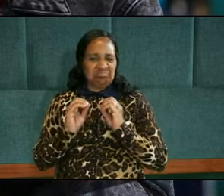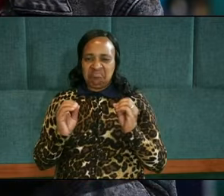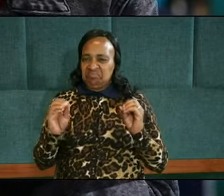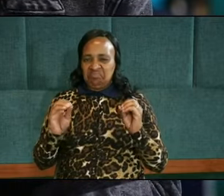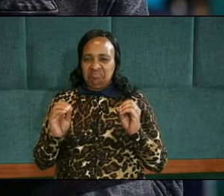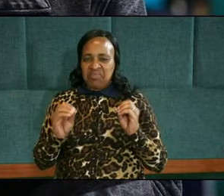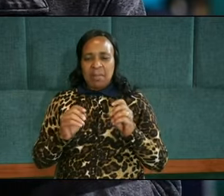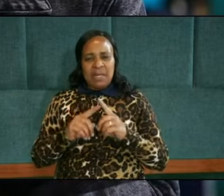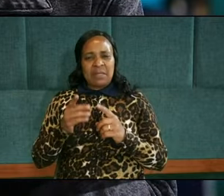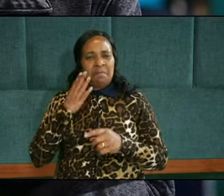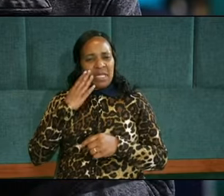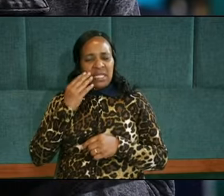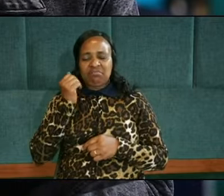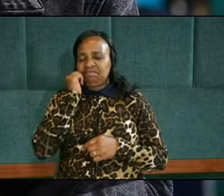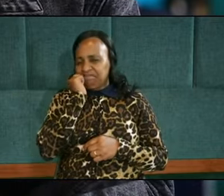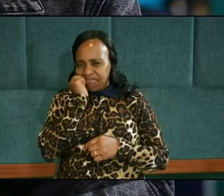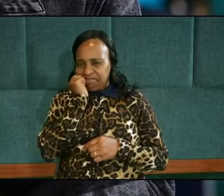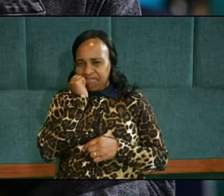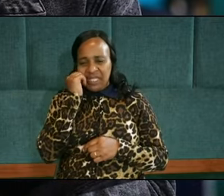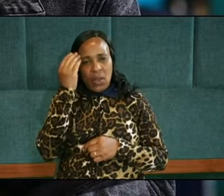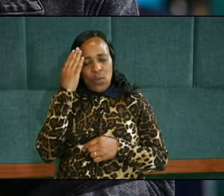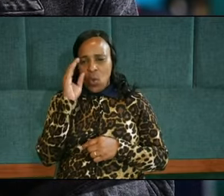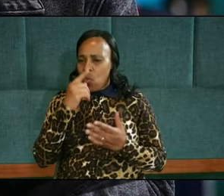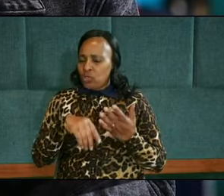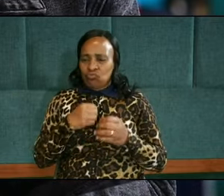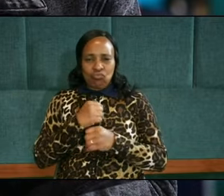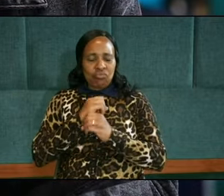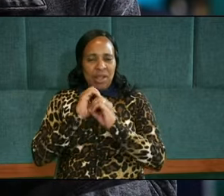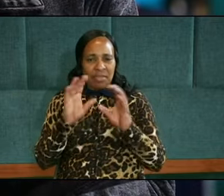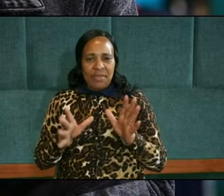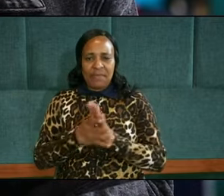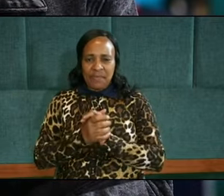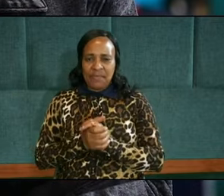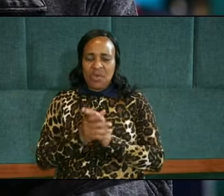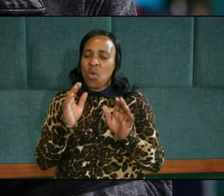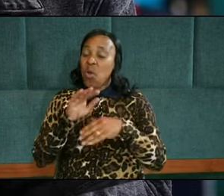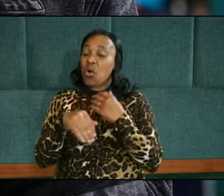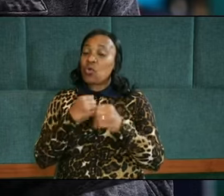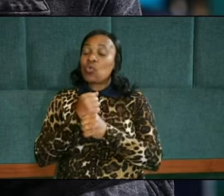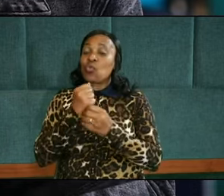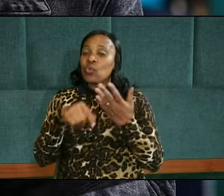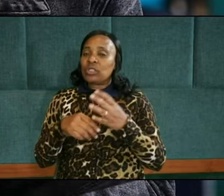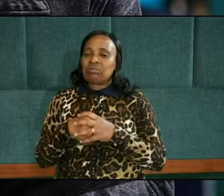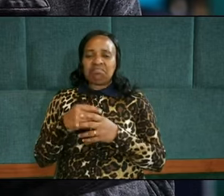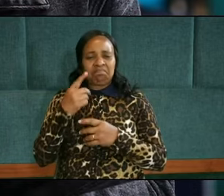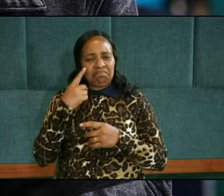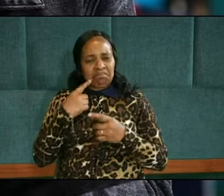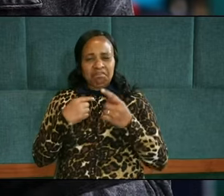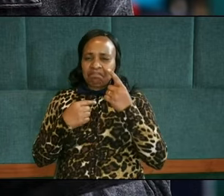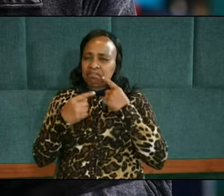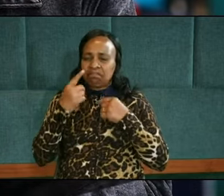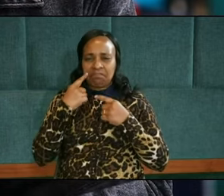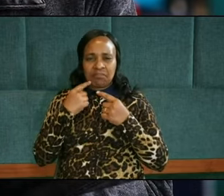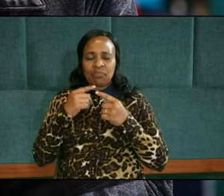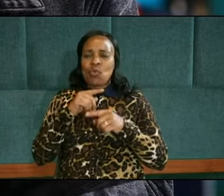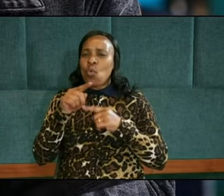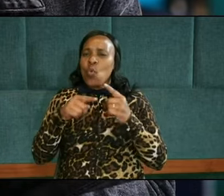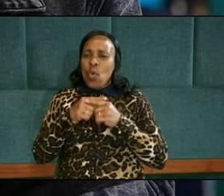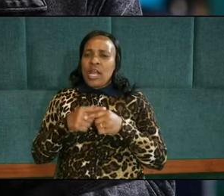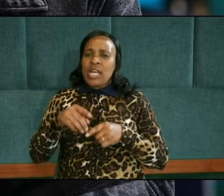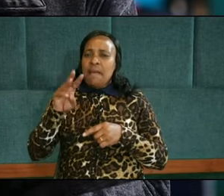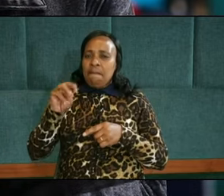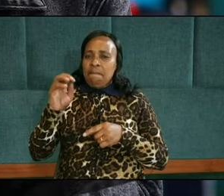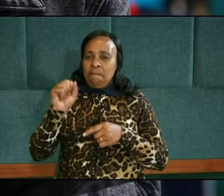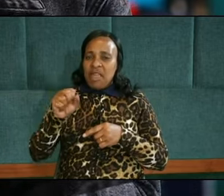was very sad, and she did not know what to do. All she could do was cry. Now, when